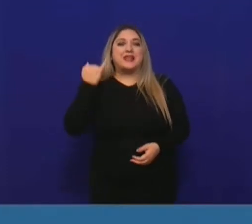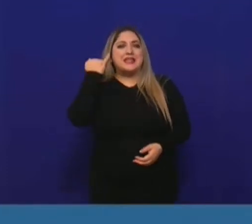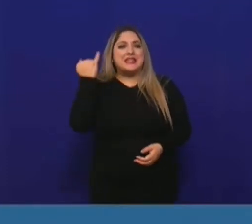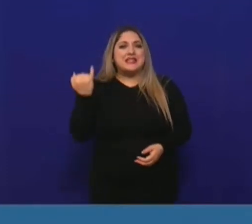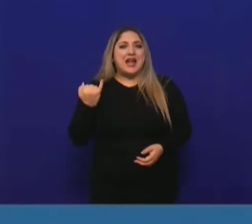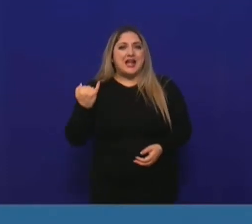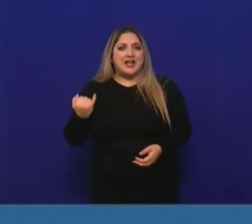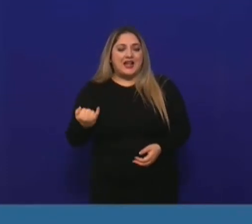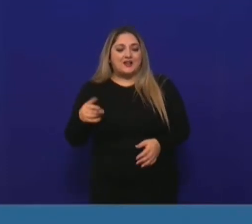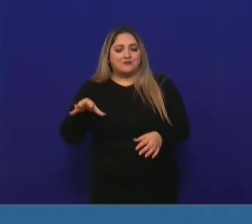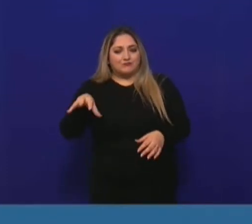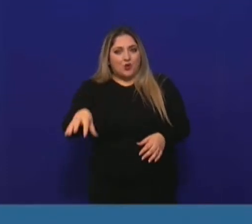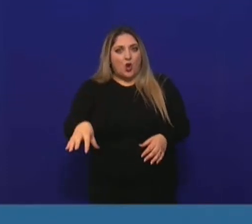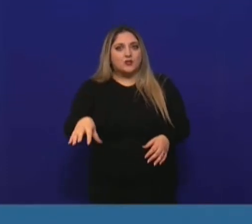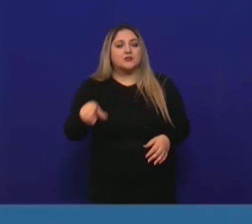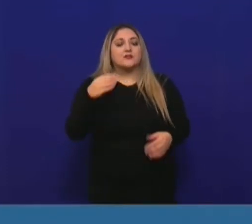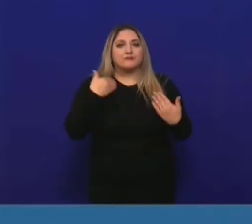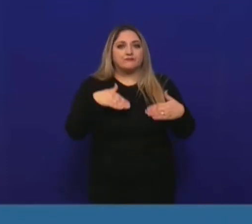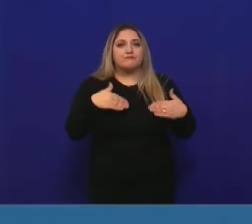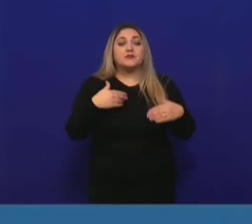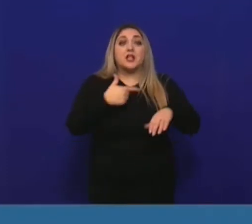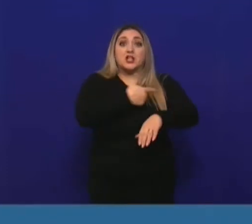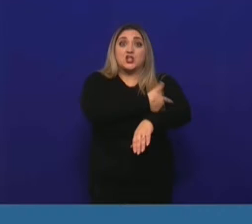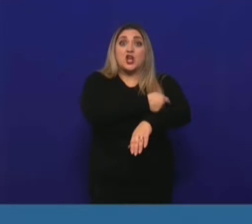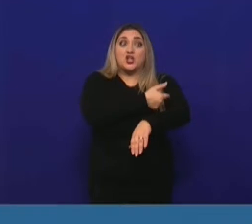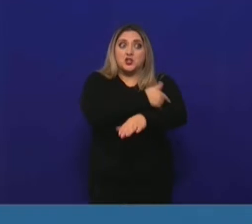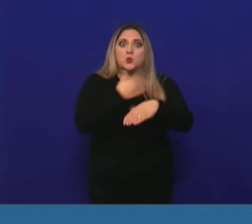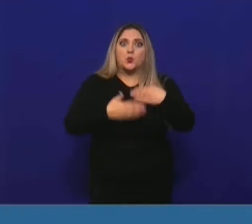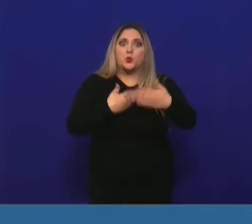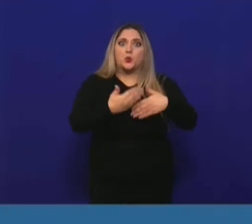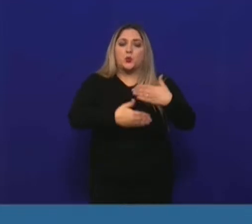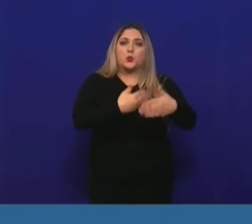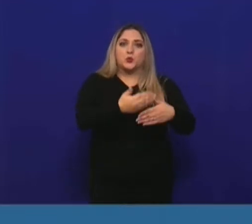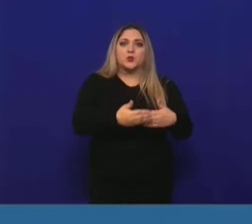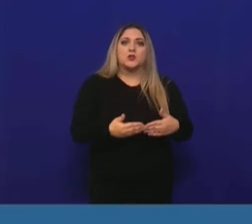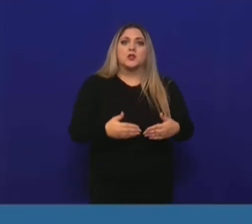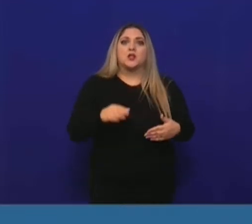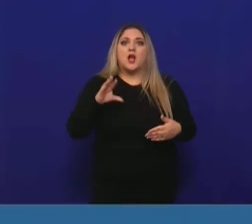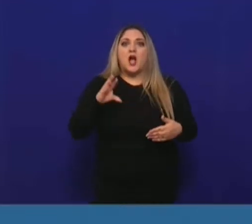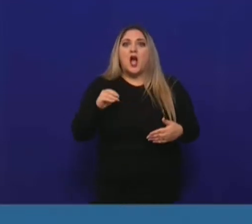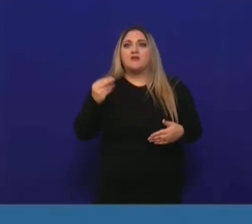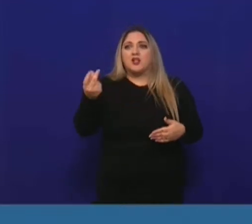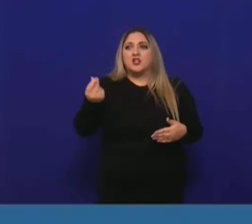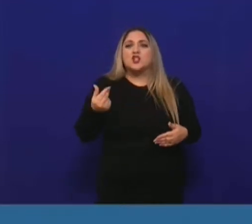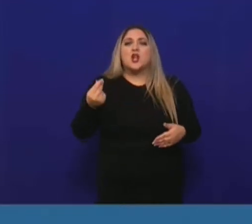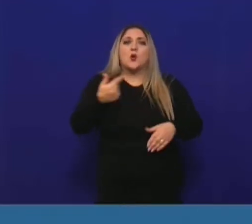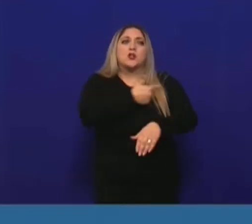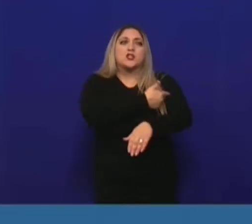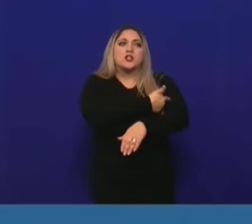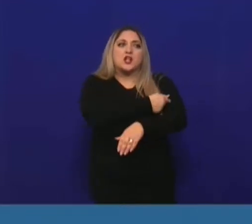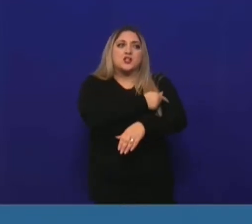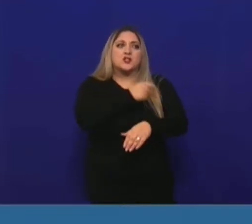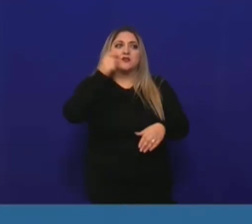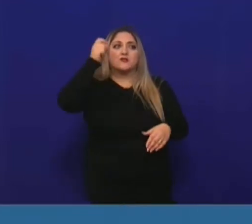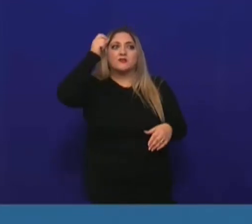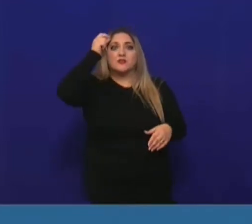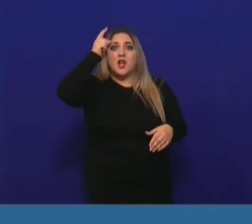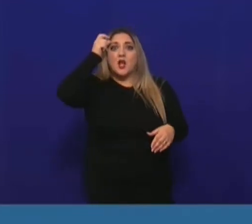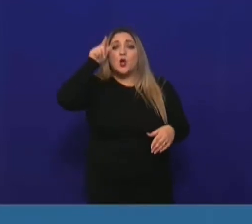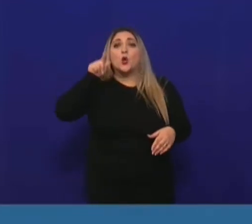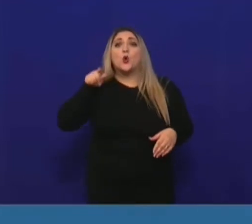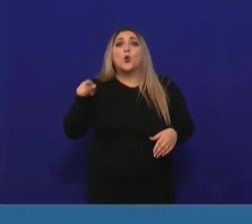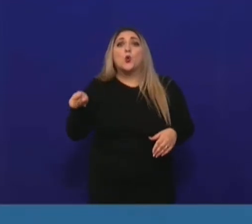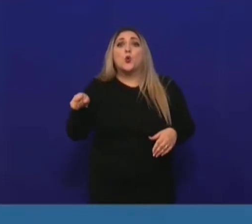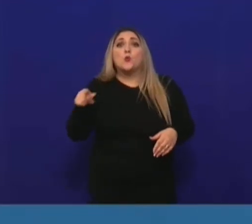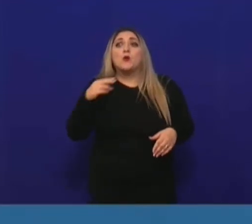L-Iżrael huwa post fejn irnexxielhom li huma jixtru iktar vaccines, ftakru li dawn mhumiex fl-Unjoni Ewropea u mhumiex